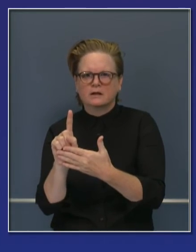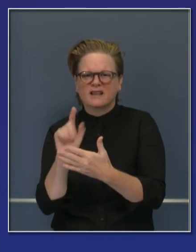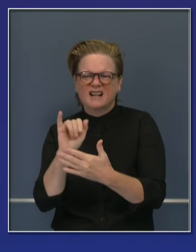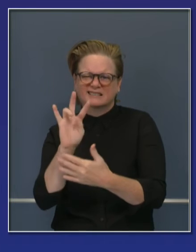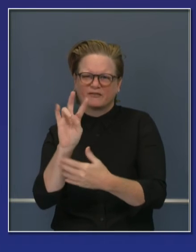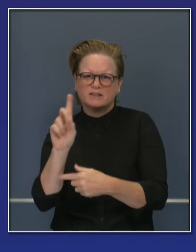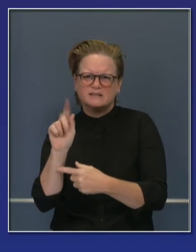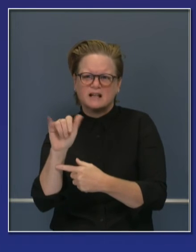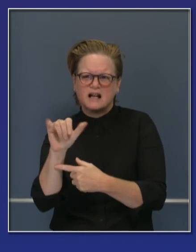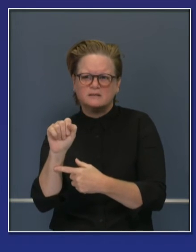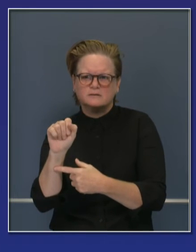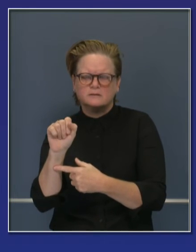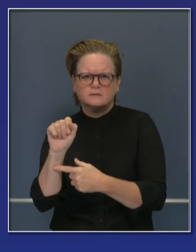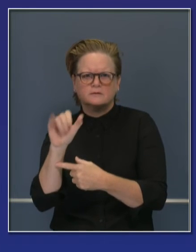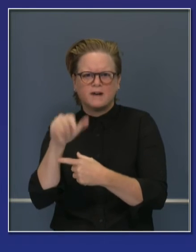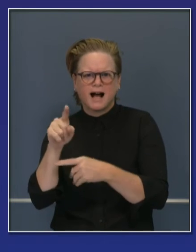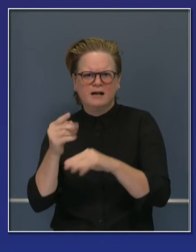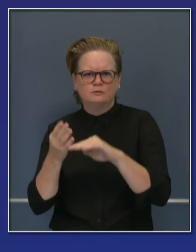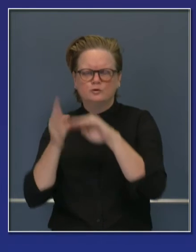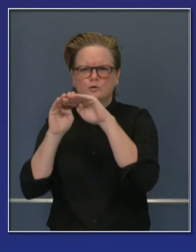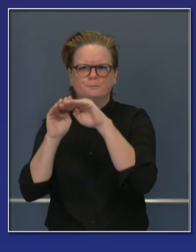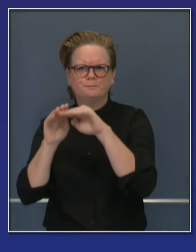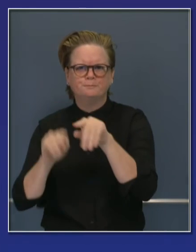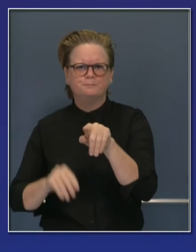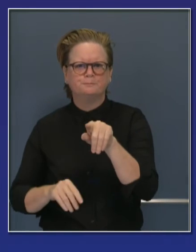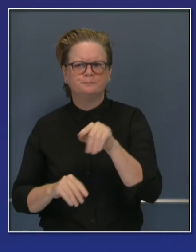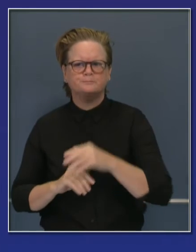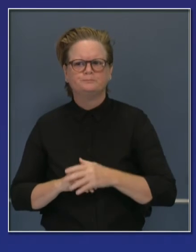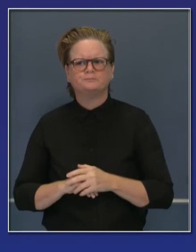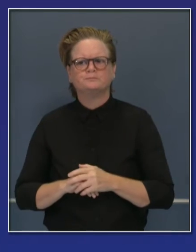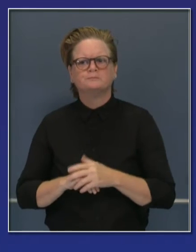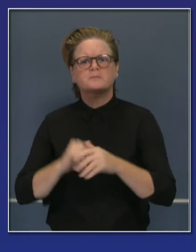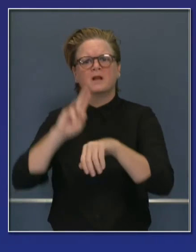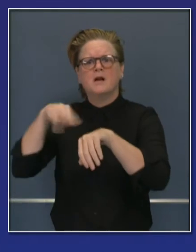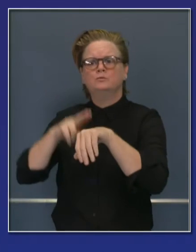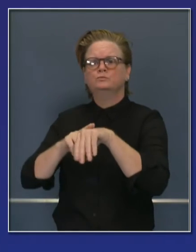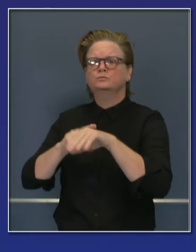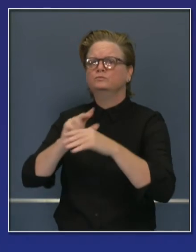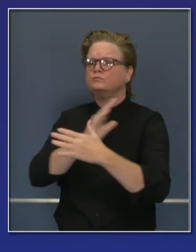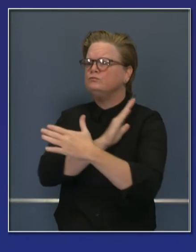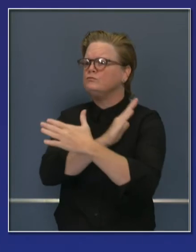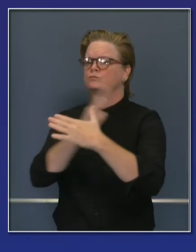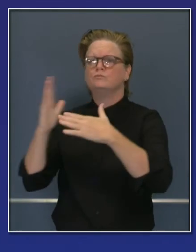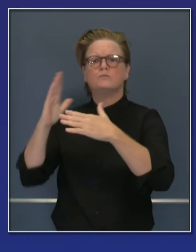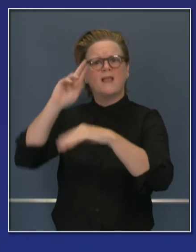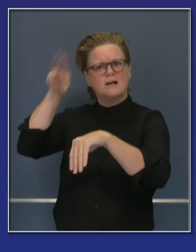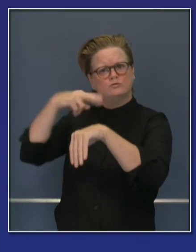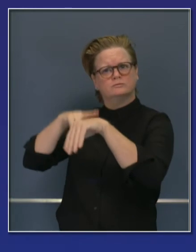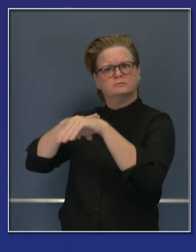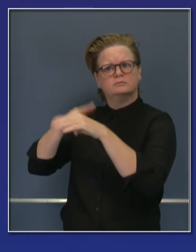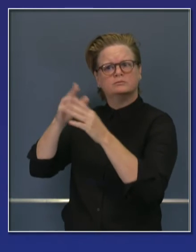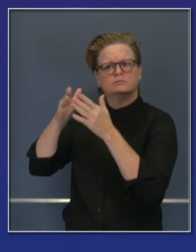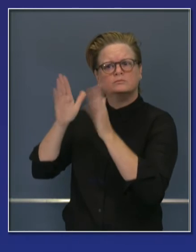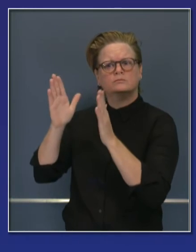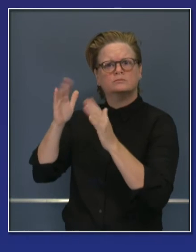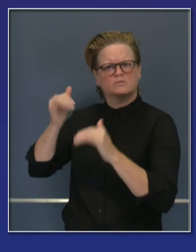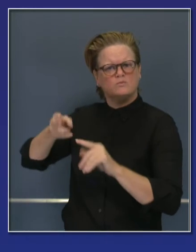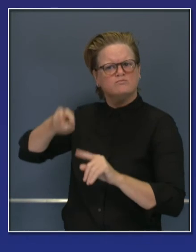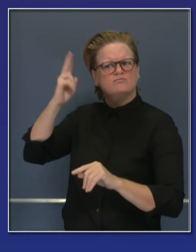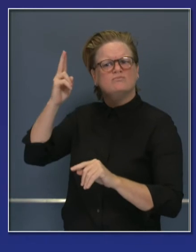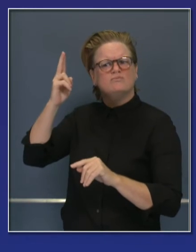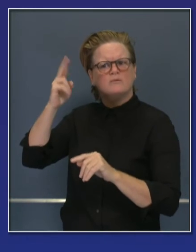7-day, 9.8% national positivity rate. 7-day California positivity